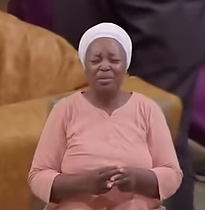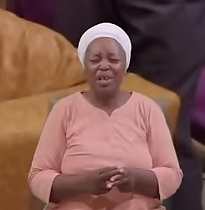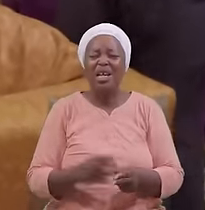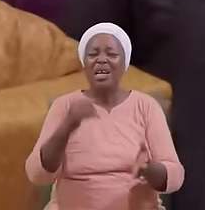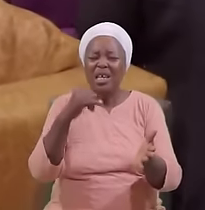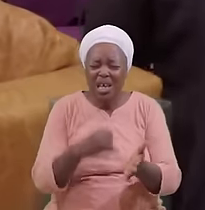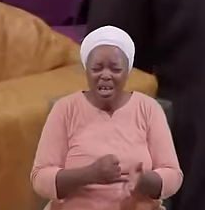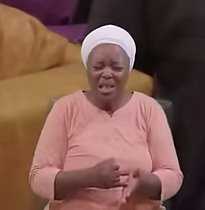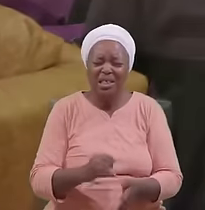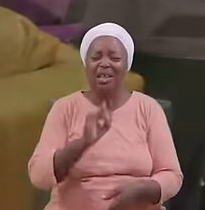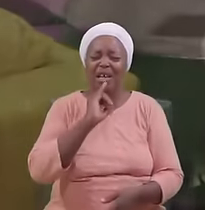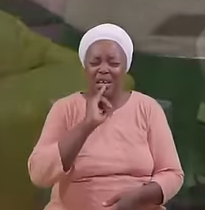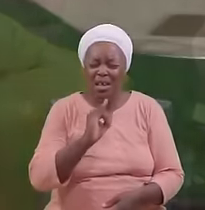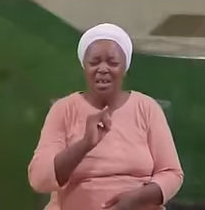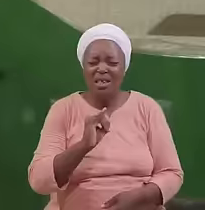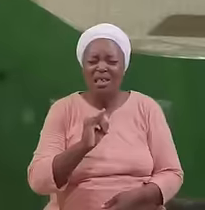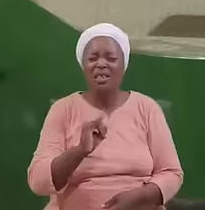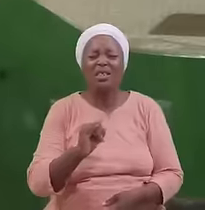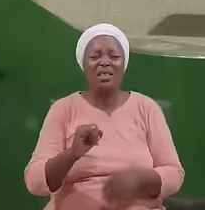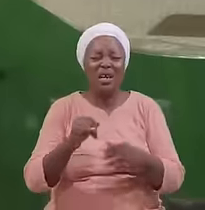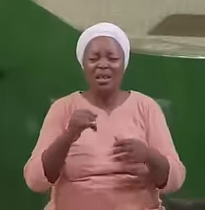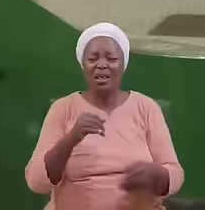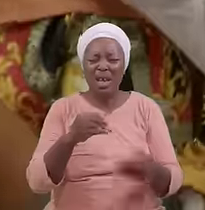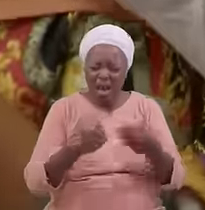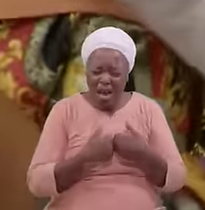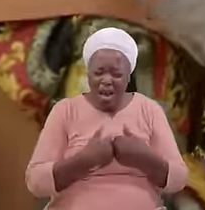done. It is done.